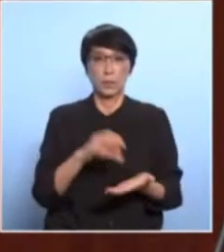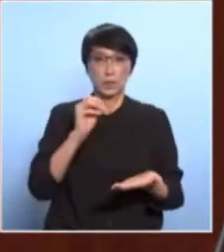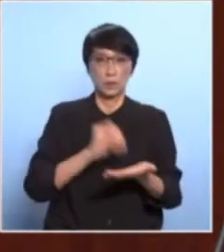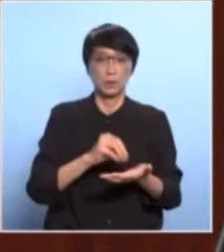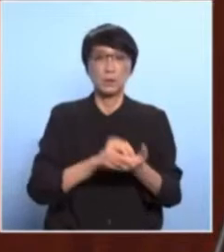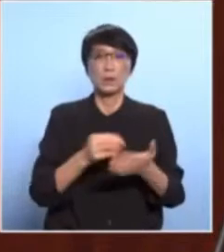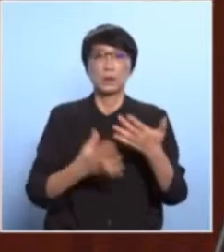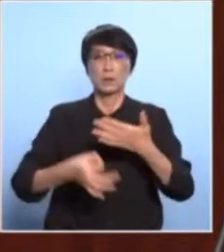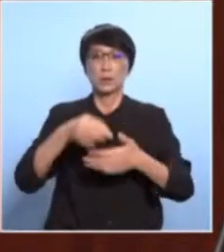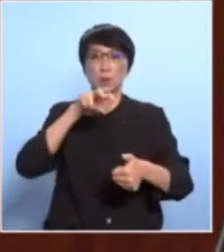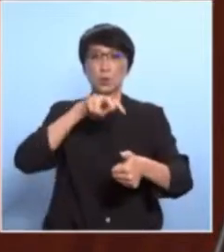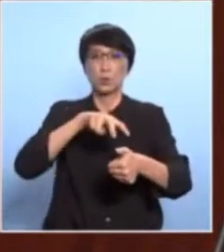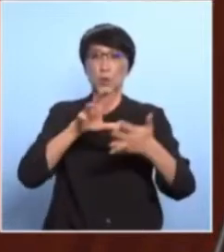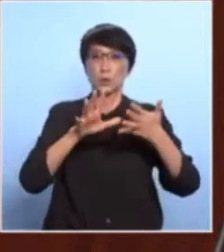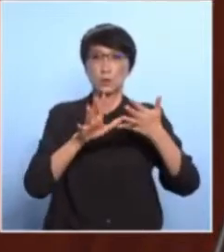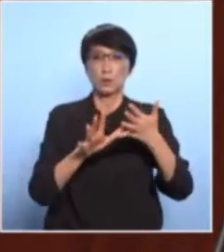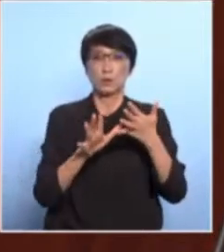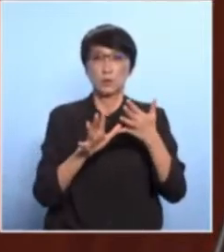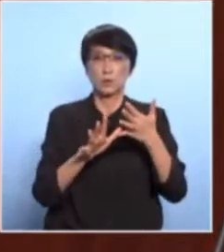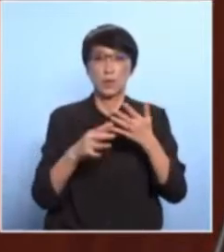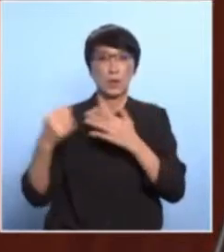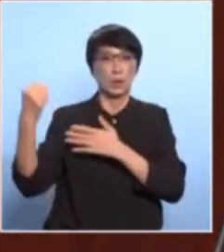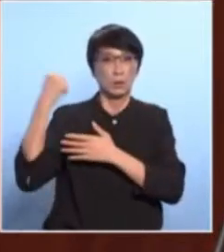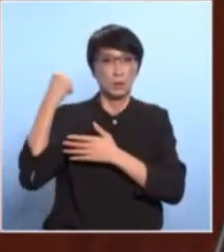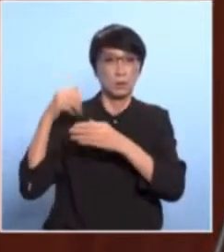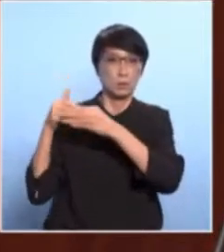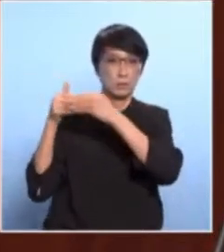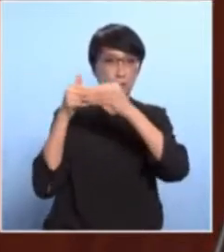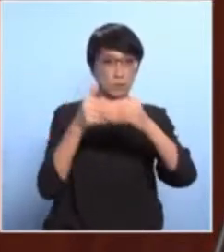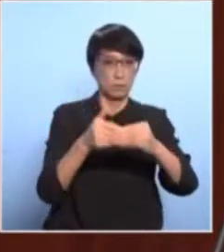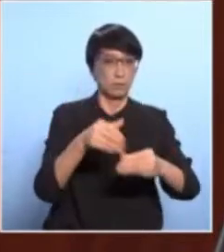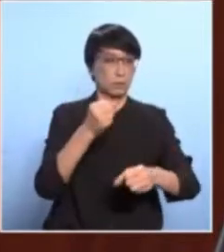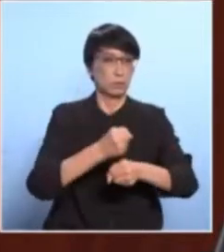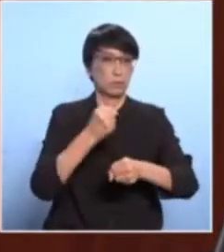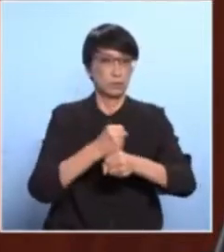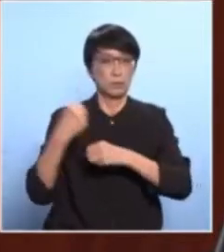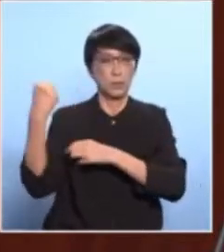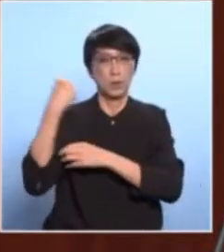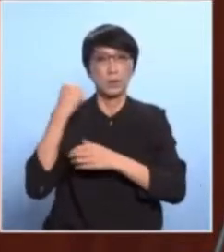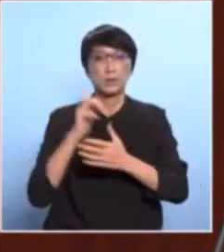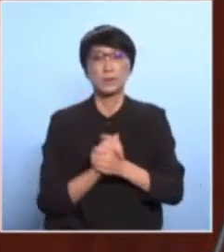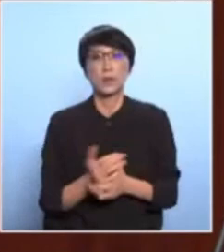We are also working to strengthen our leadership and execution capabilities.